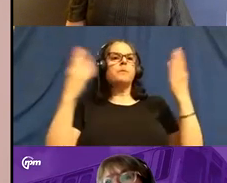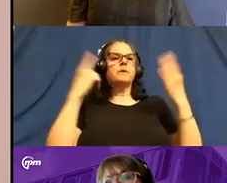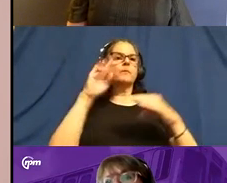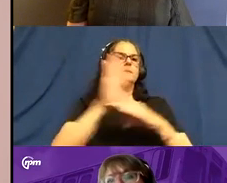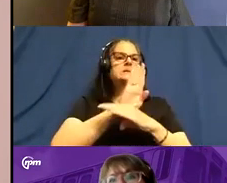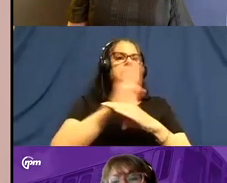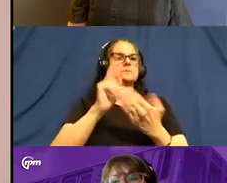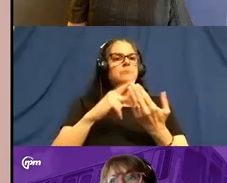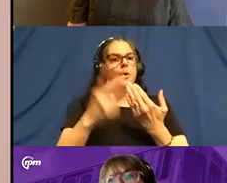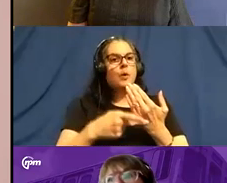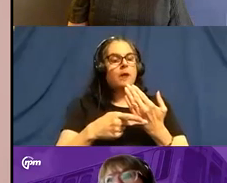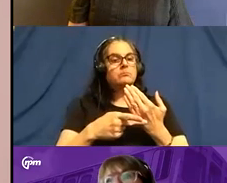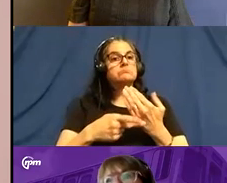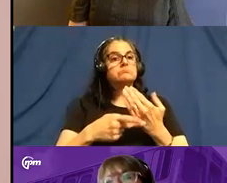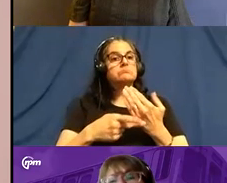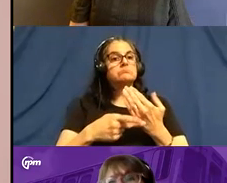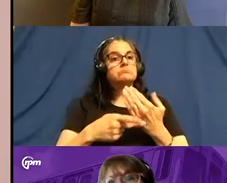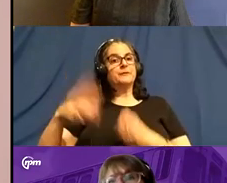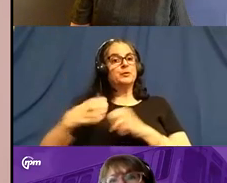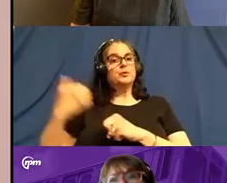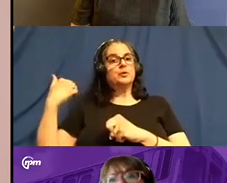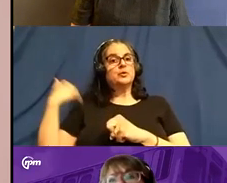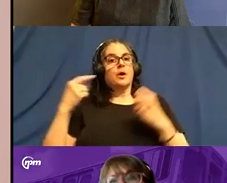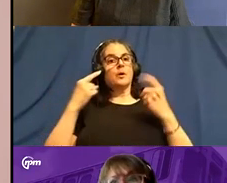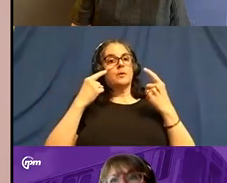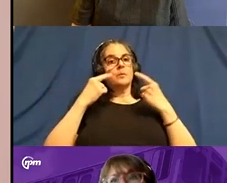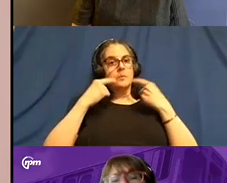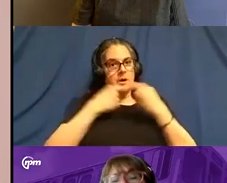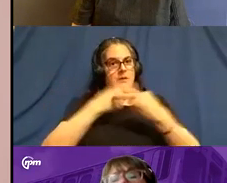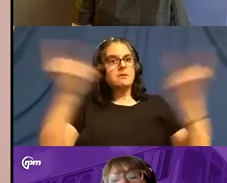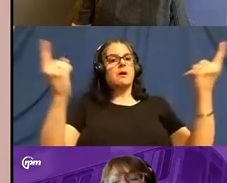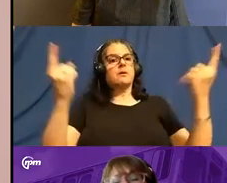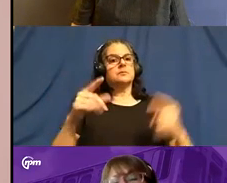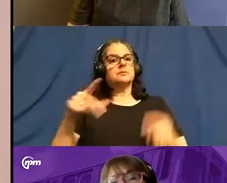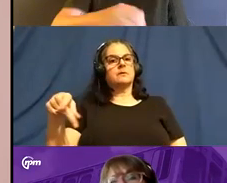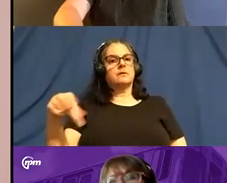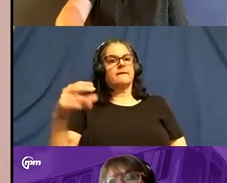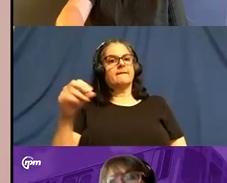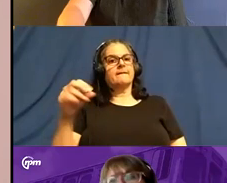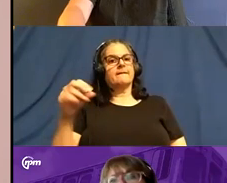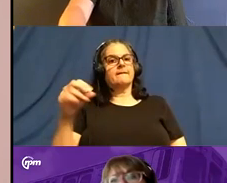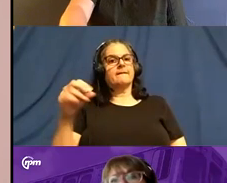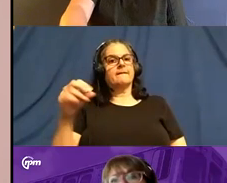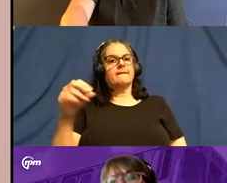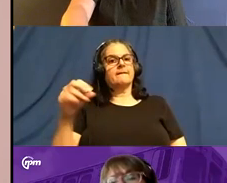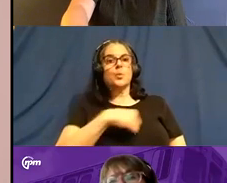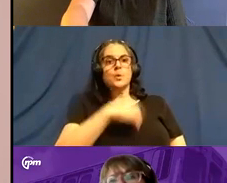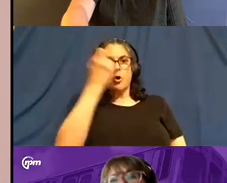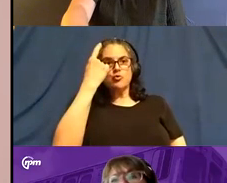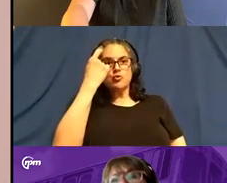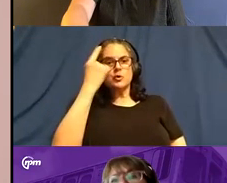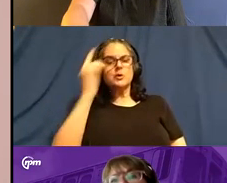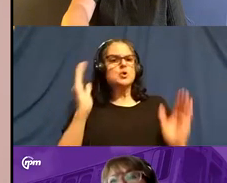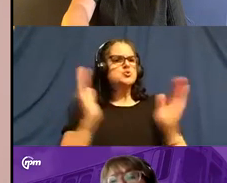we first announced phase one, we understood that a lot of hundreds, in fact, of small businesses are in the